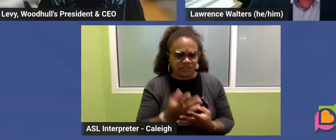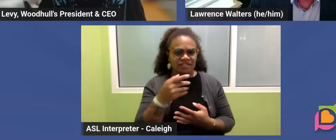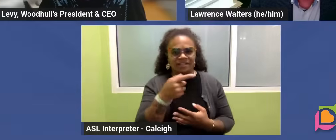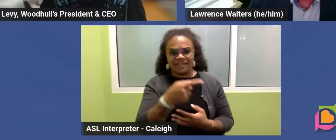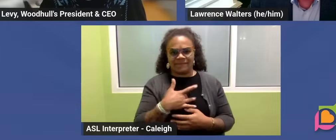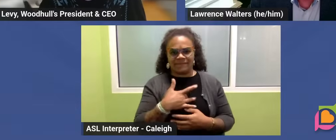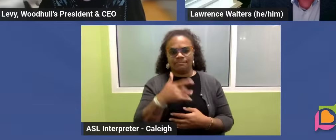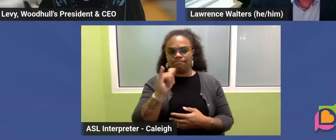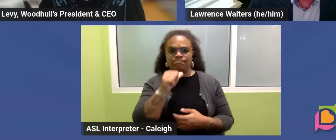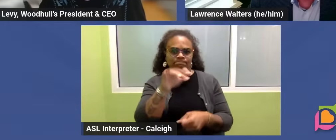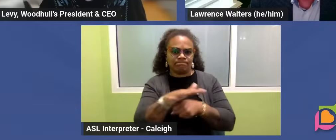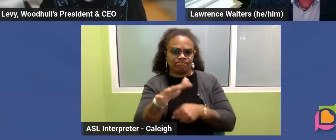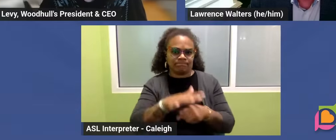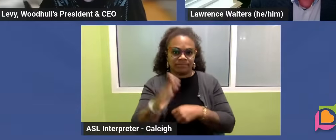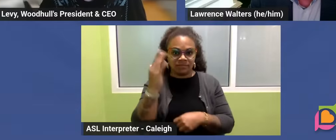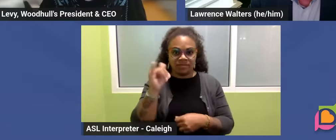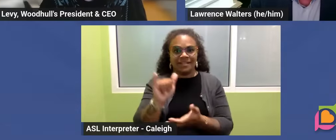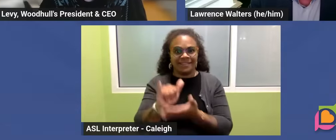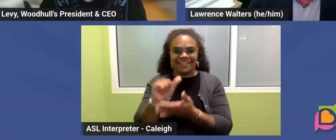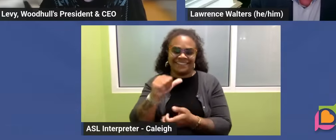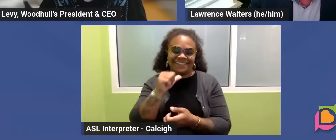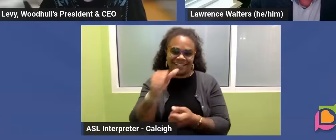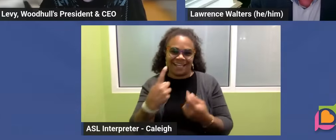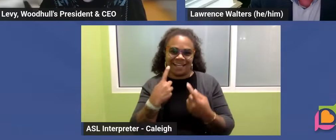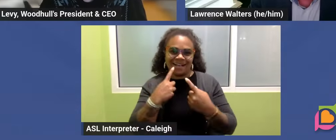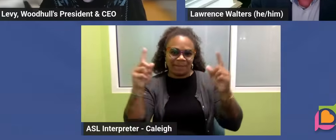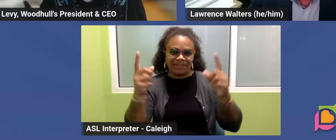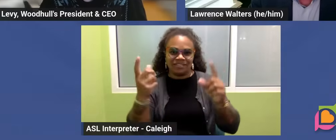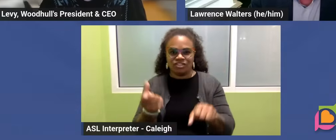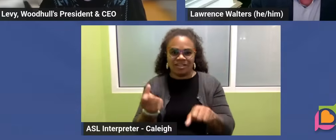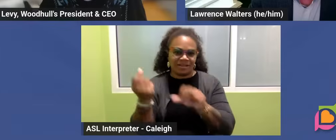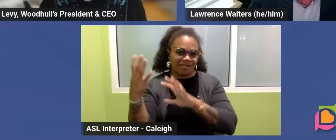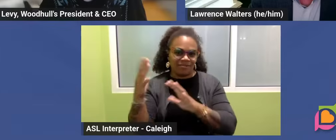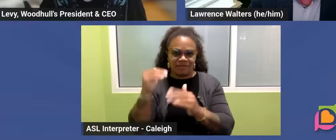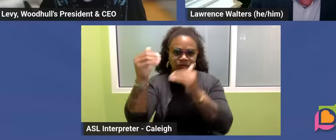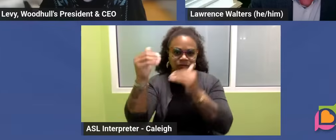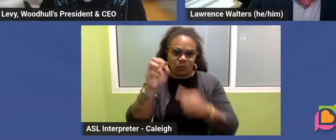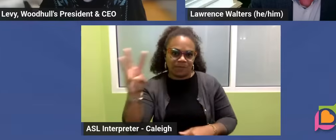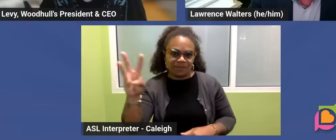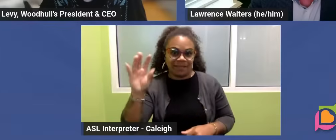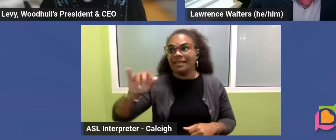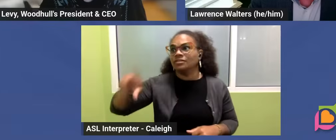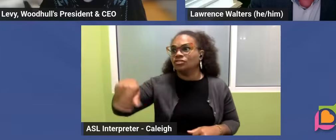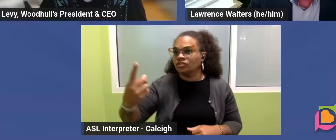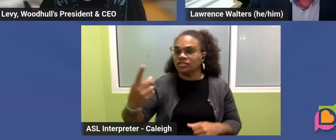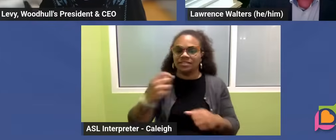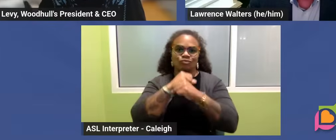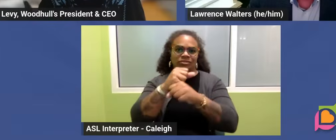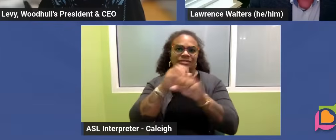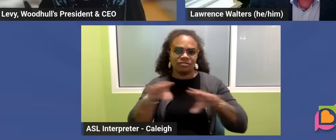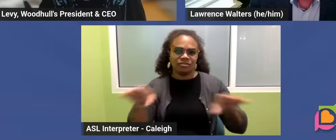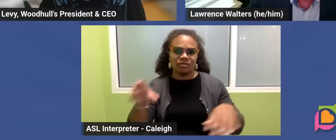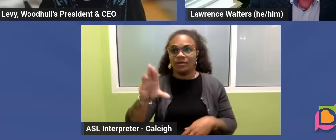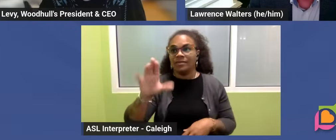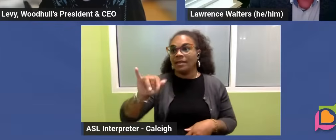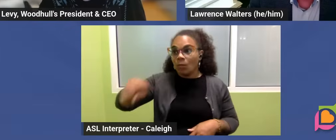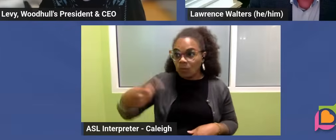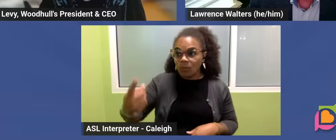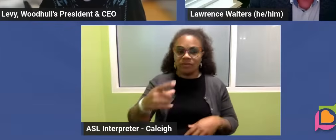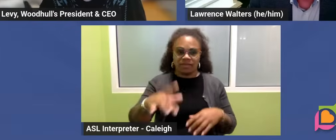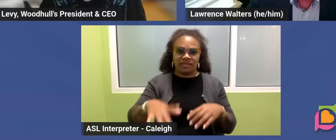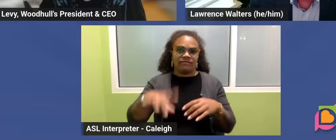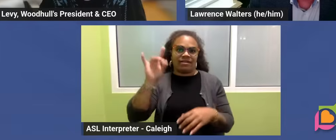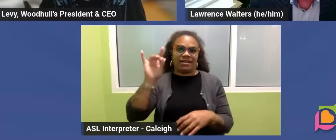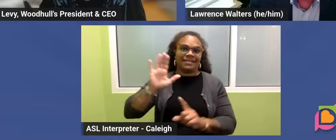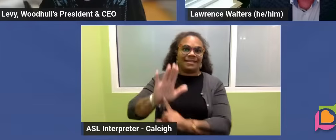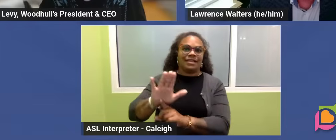that doesn't get adult websites off the internet. All that does is protect children or find out the real age of the user. If that's not what they're